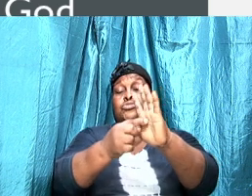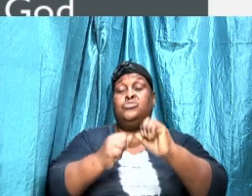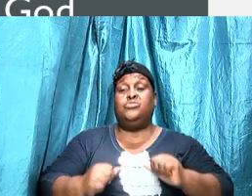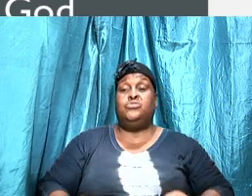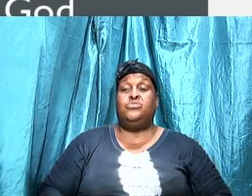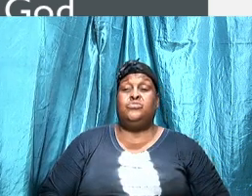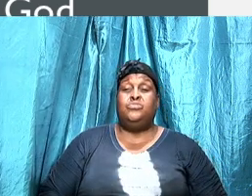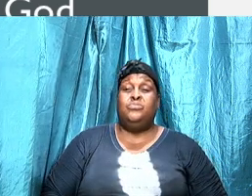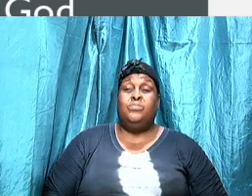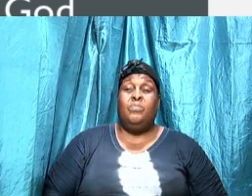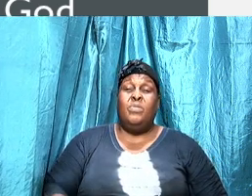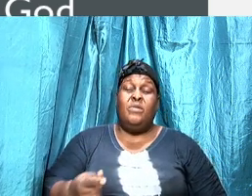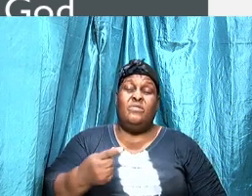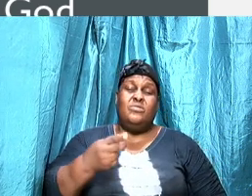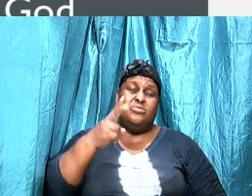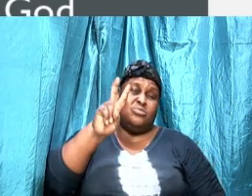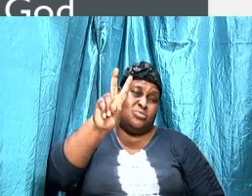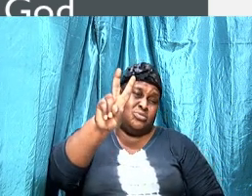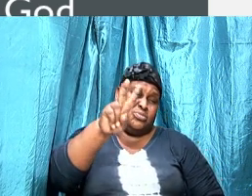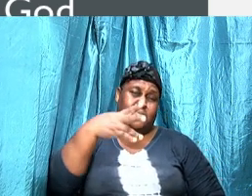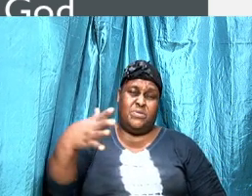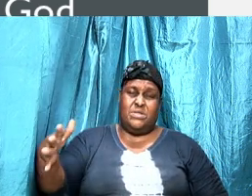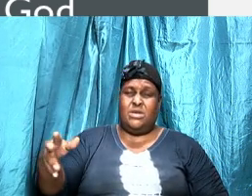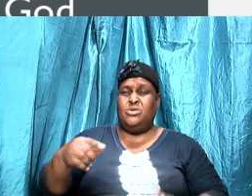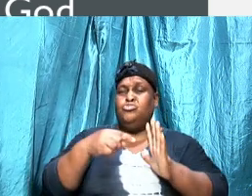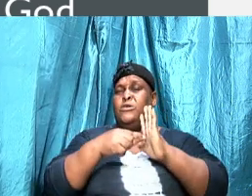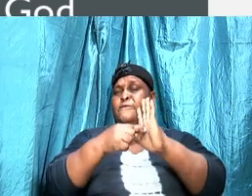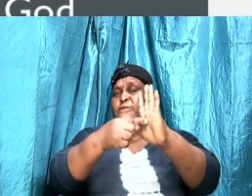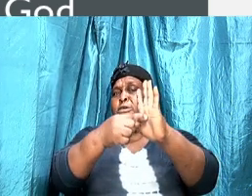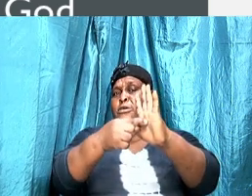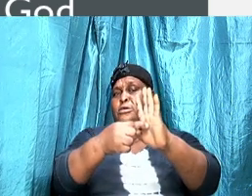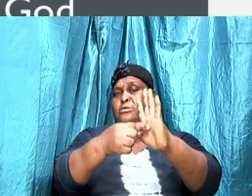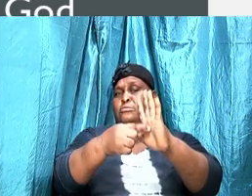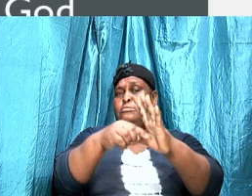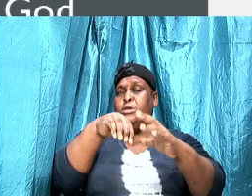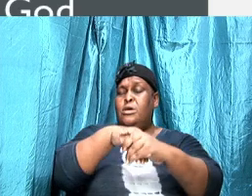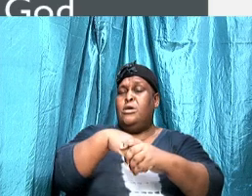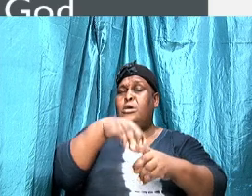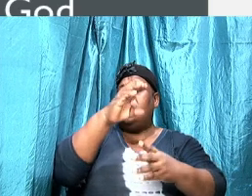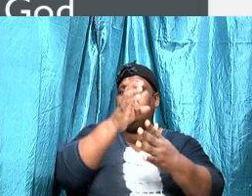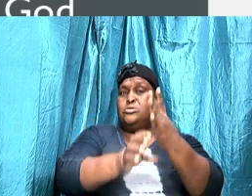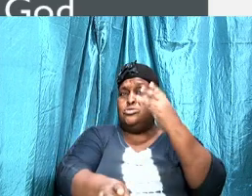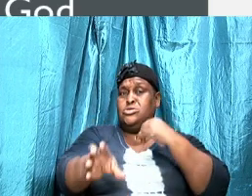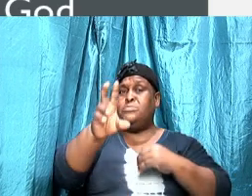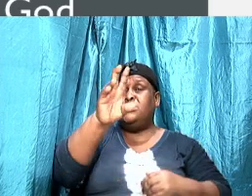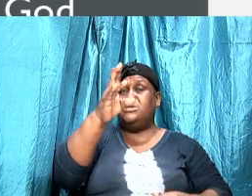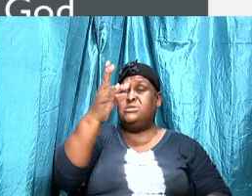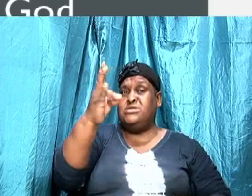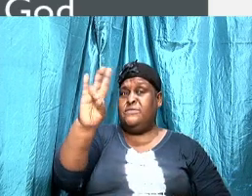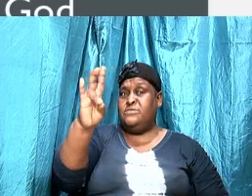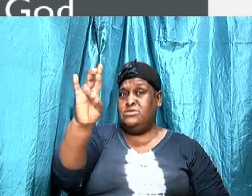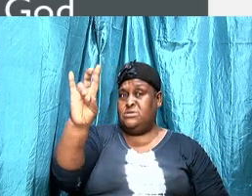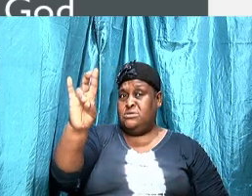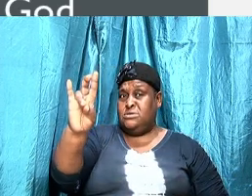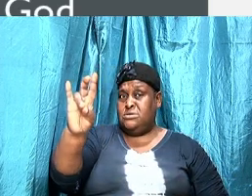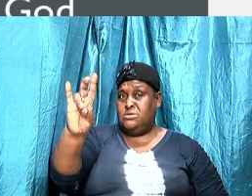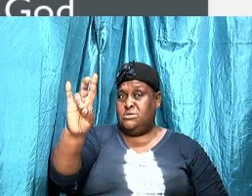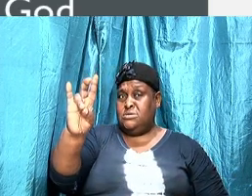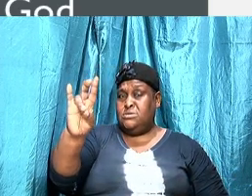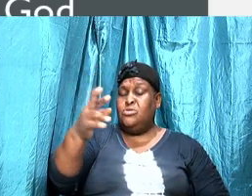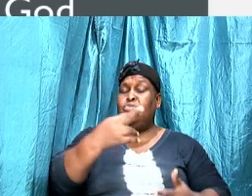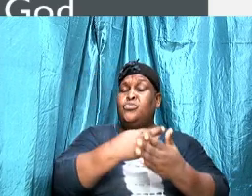two things that is revealed. In chapter 17, we speaks about